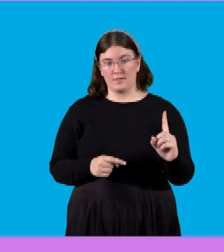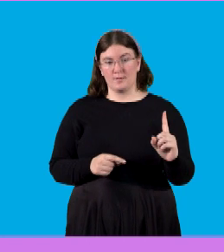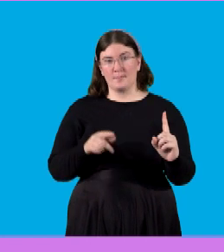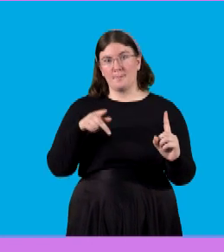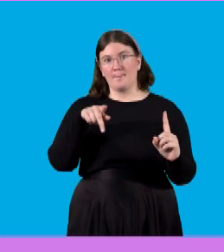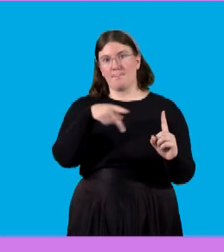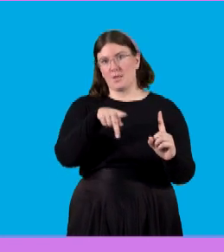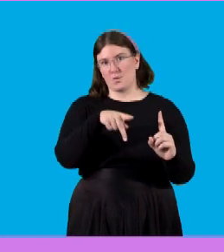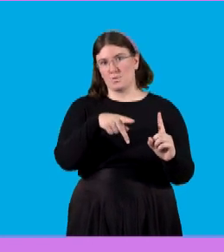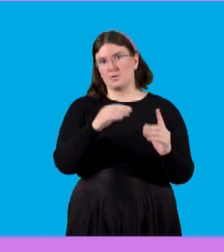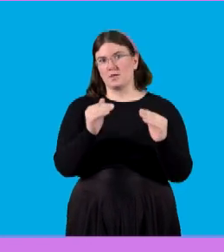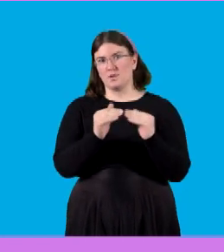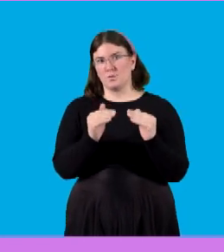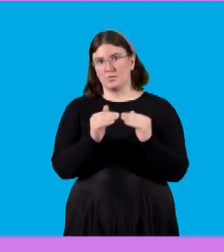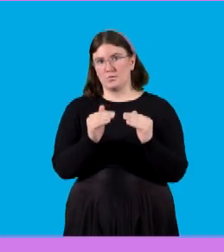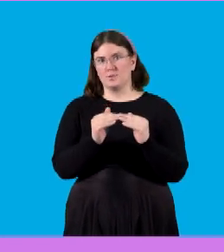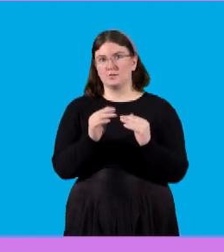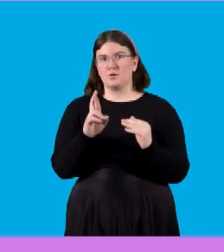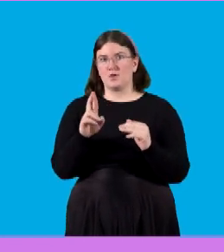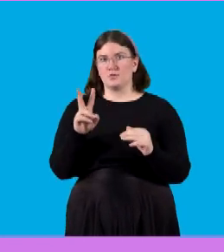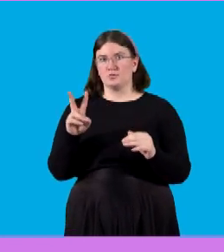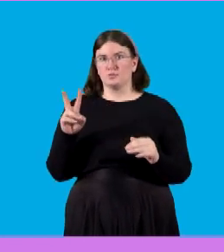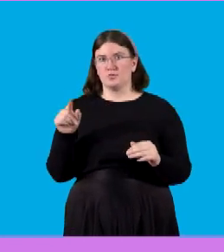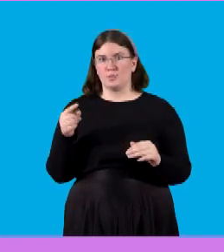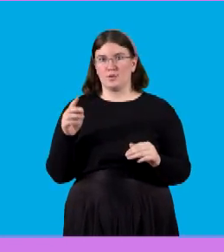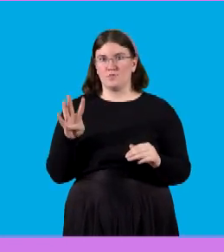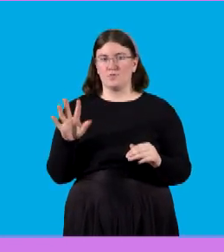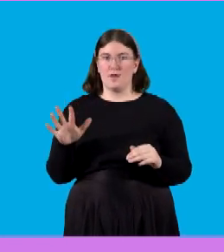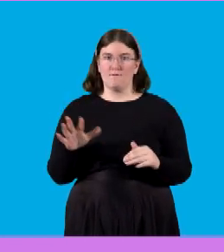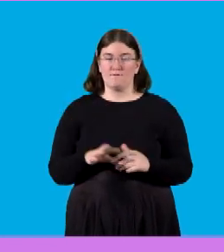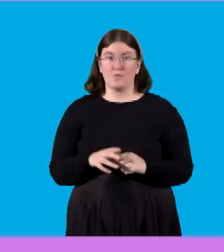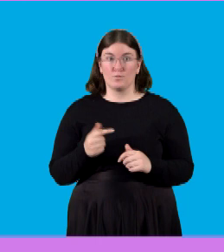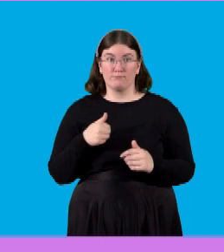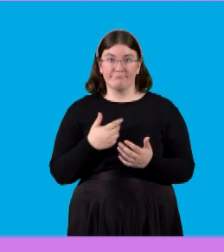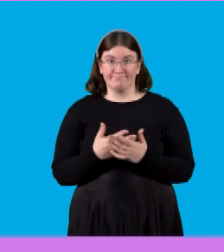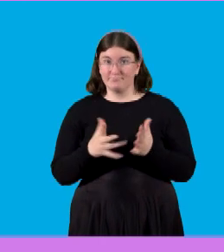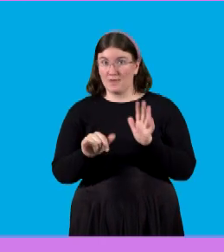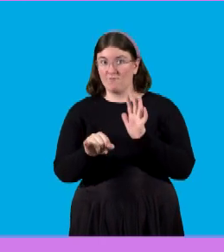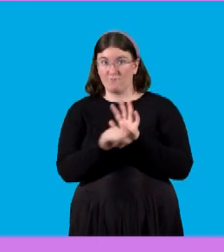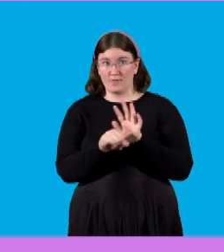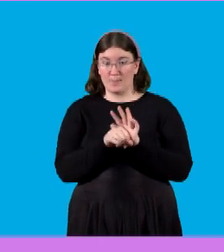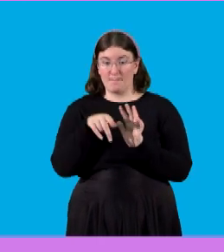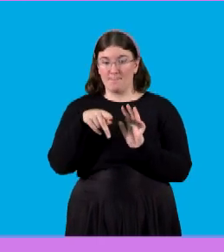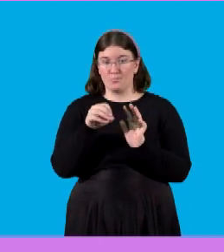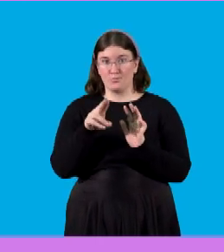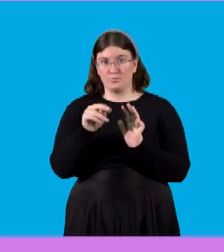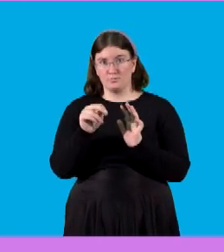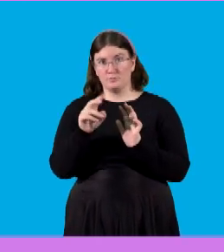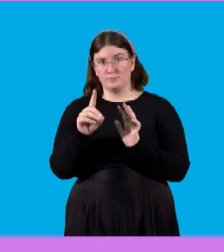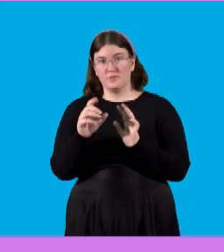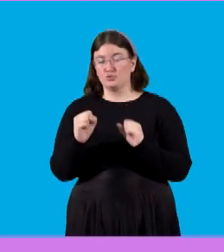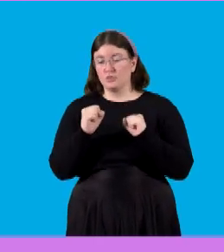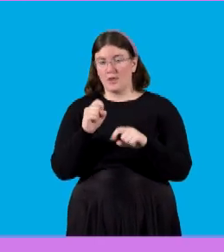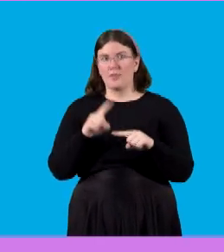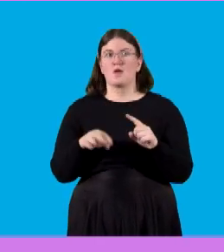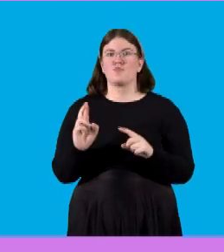45 cents. In this case, we can see, just by looking at the exchange rate there, that the pound is stronger, right,